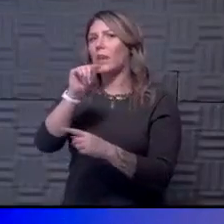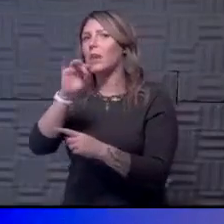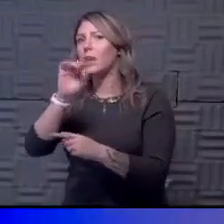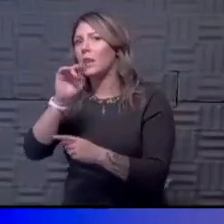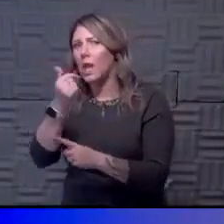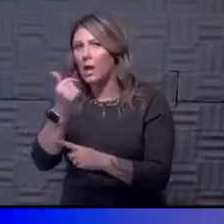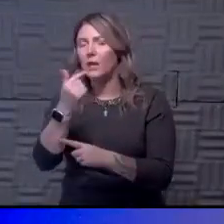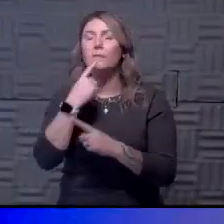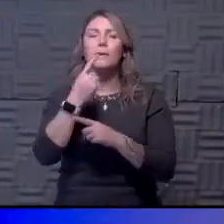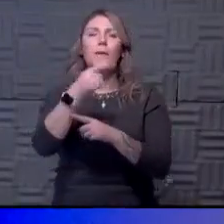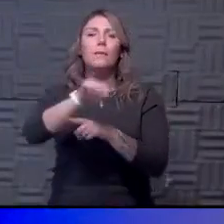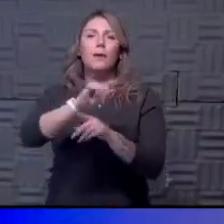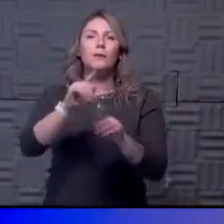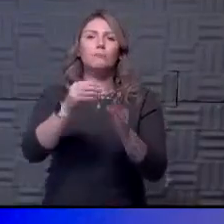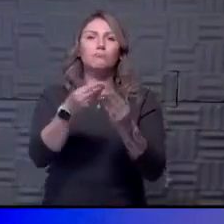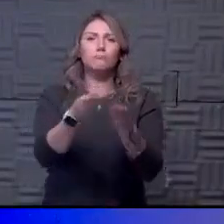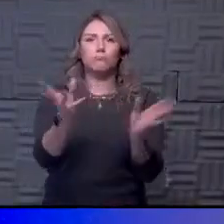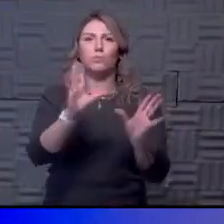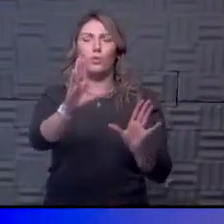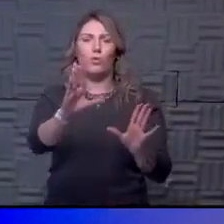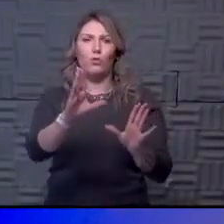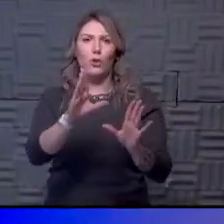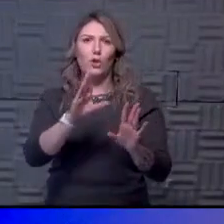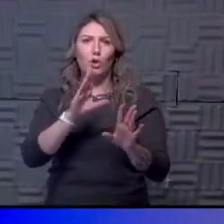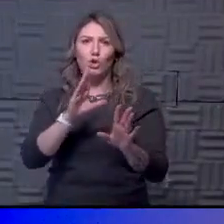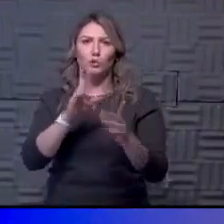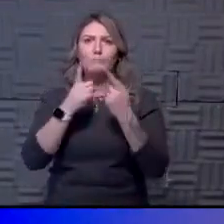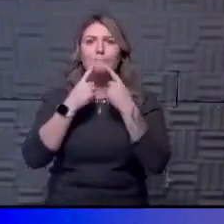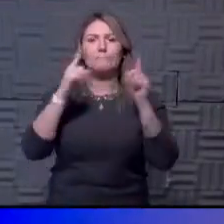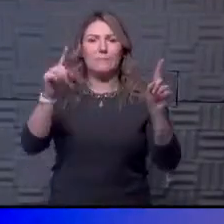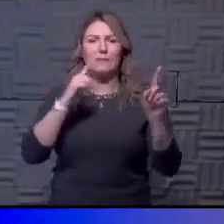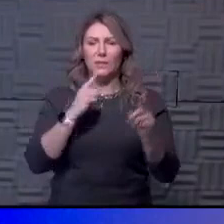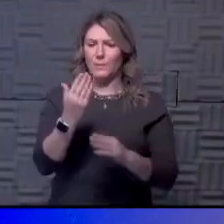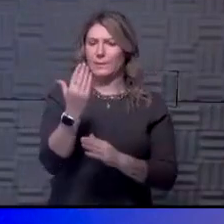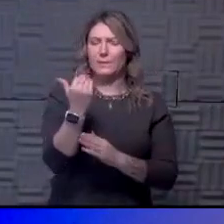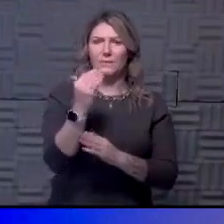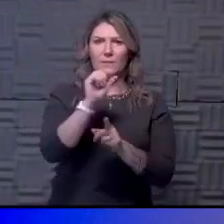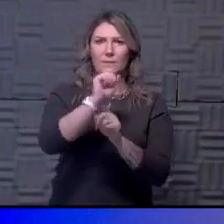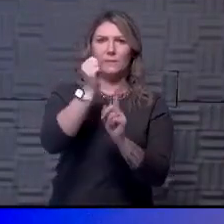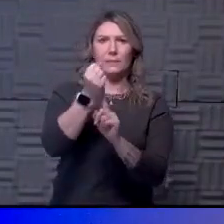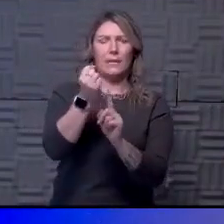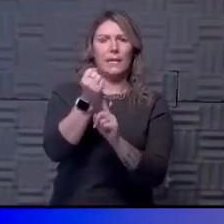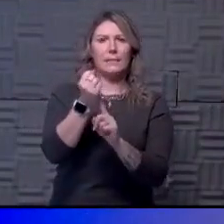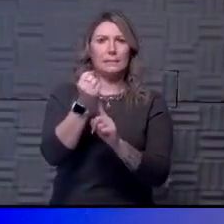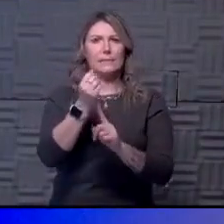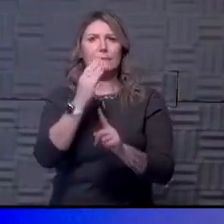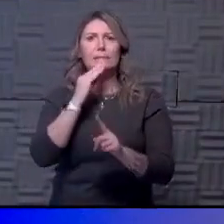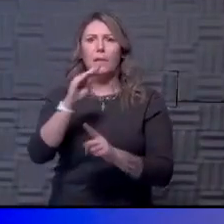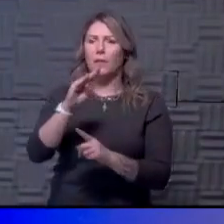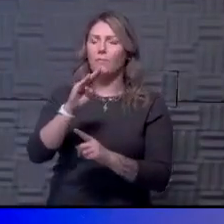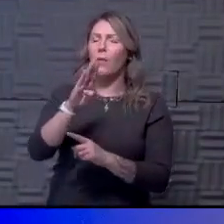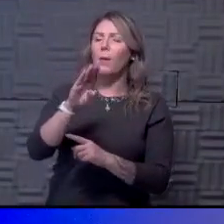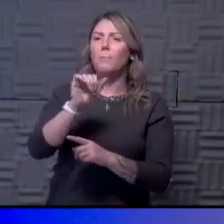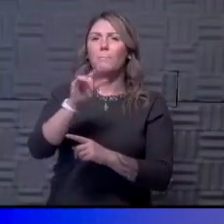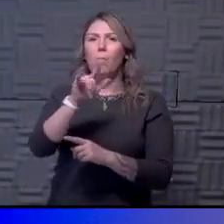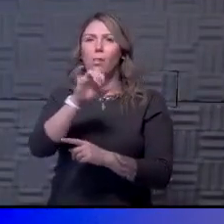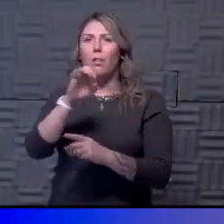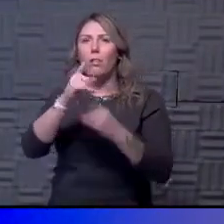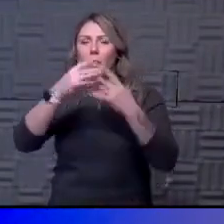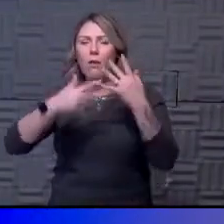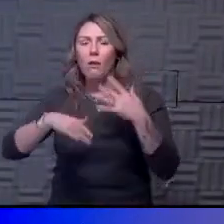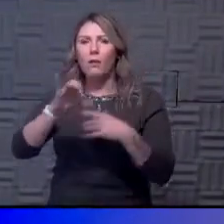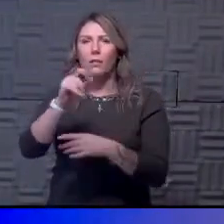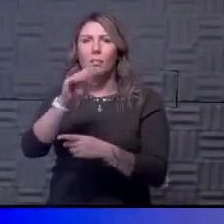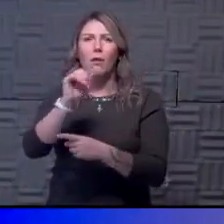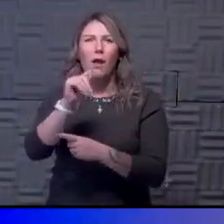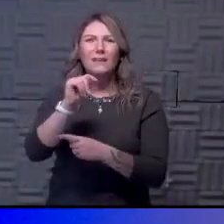AstraZeneca put out their statement saying, I think it was 15 cases of blood clots in your limbs, which we call DVT or deep vein thrombosis,